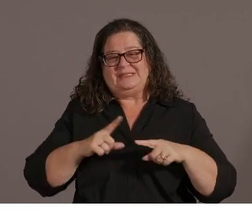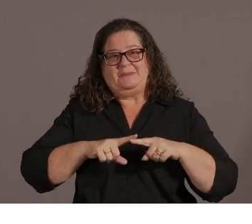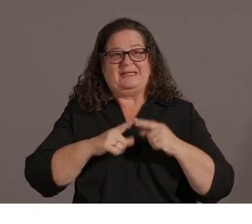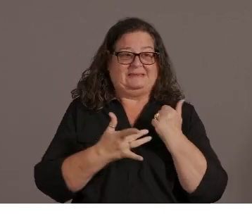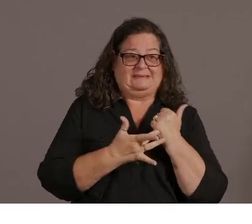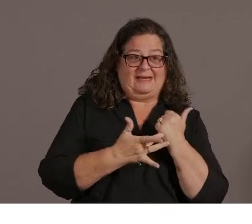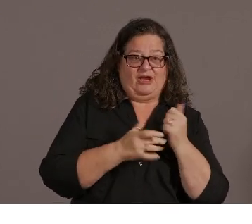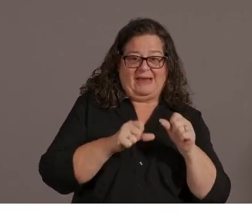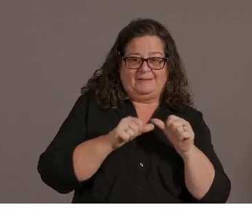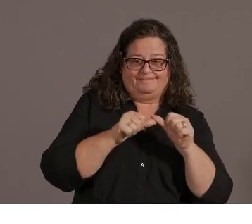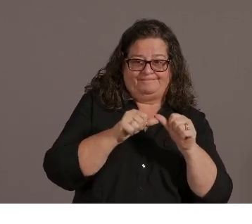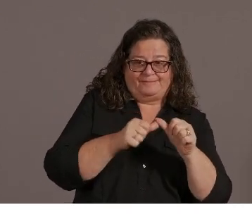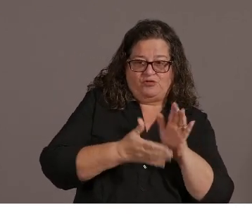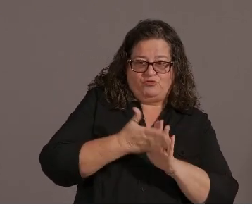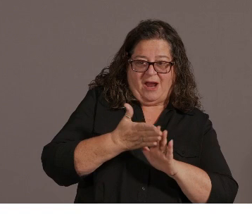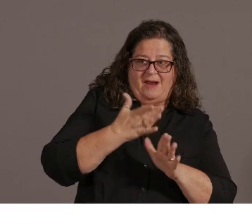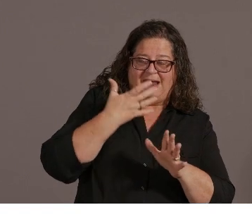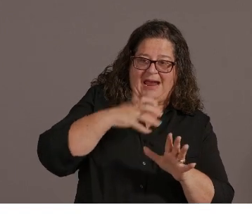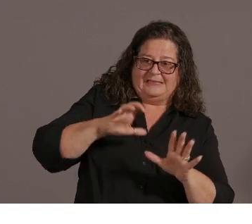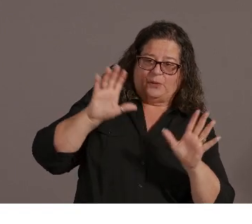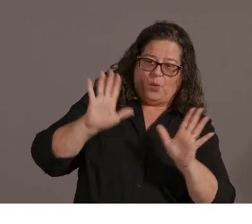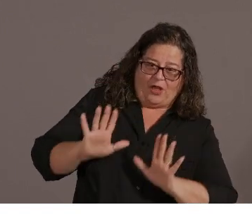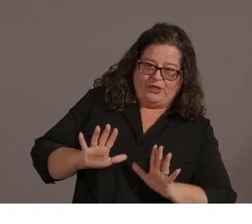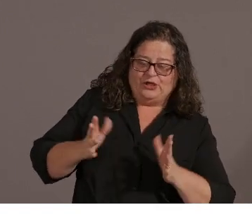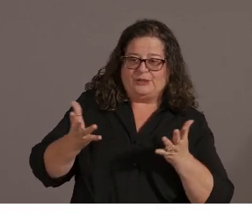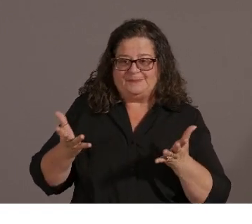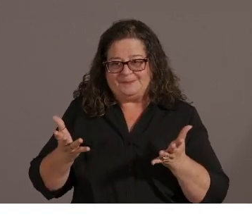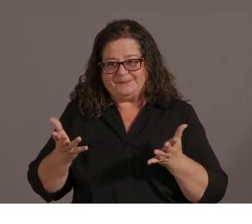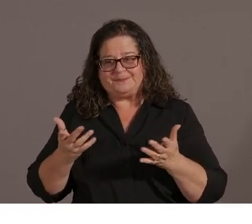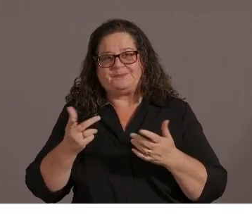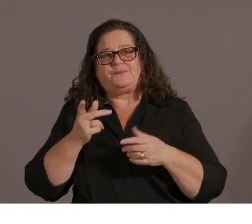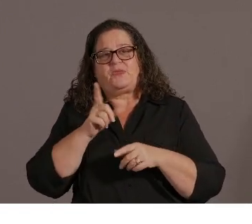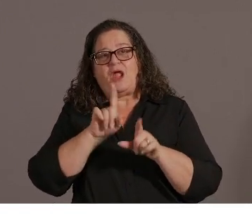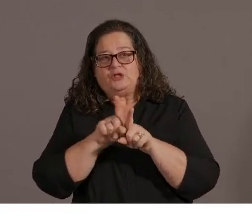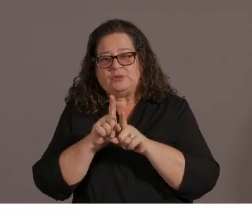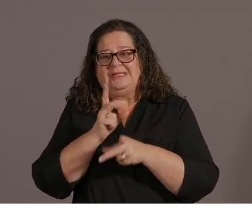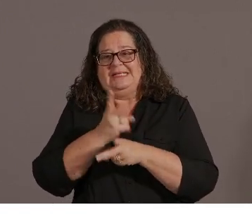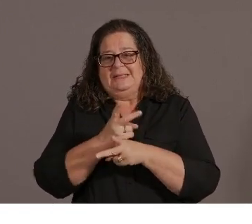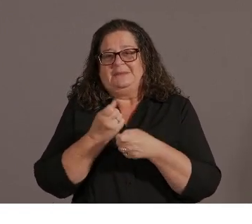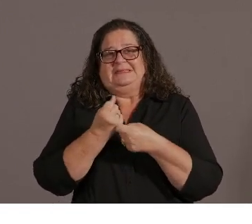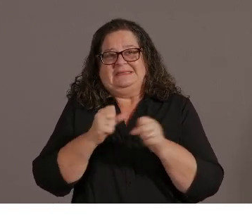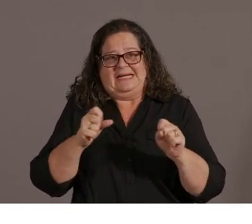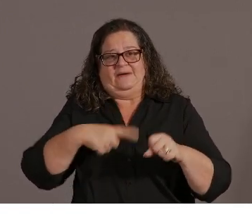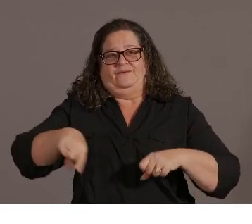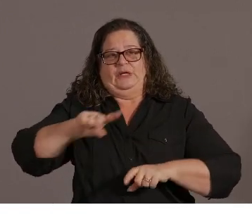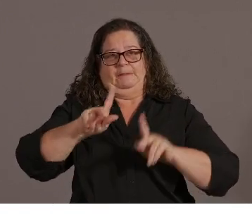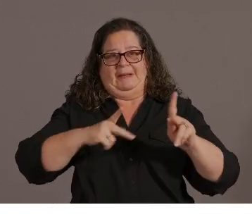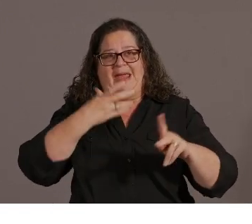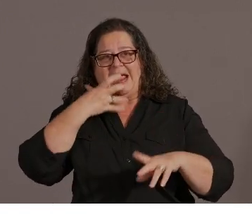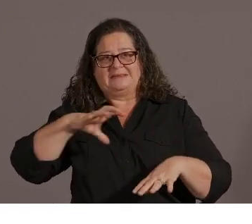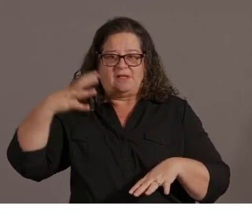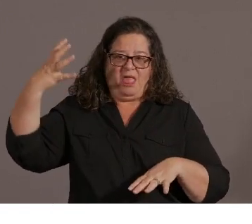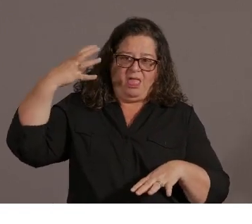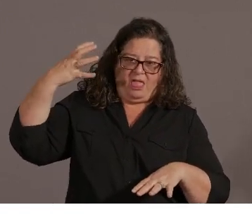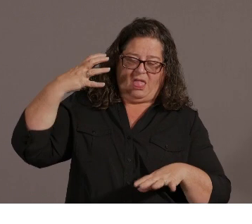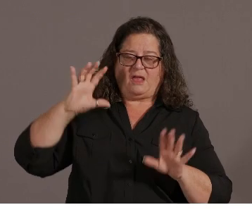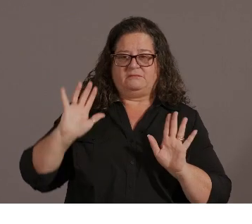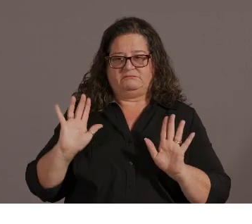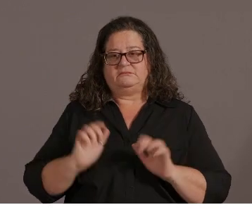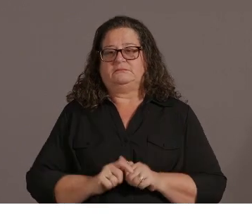keep our patients safe. But we would really like to hit that 1 million goal mark at State Farm. Those